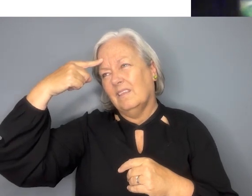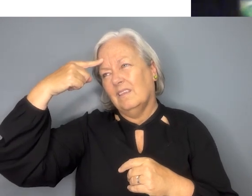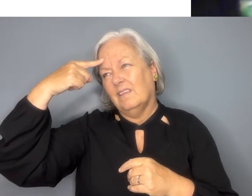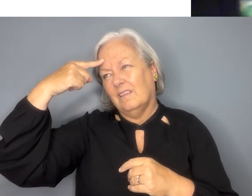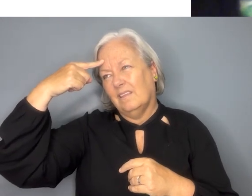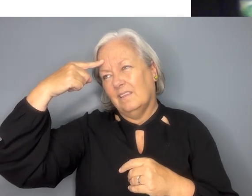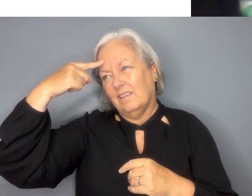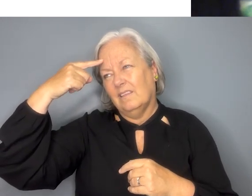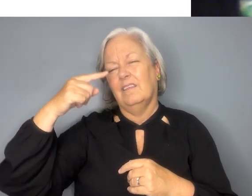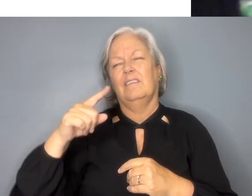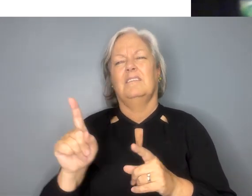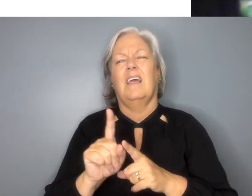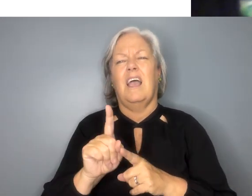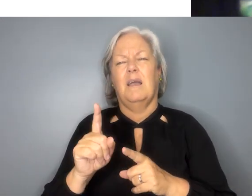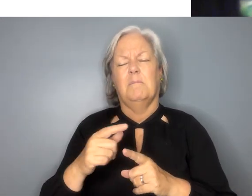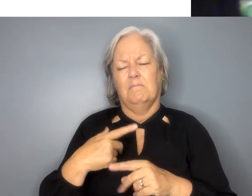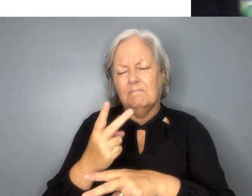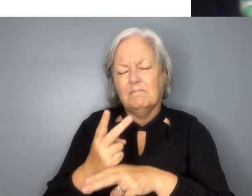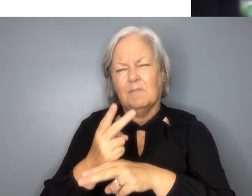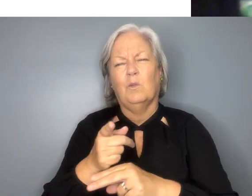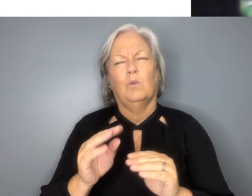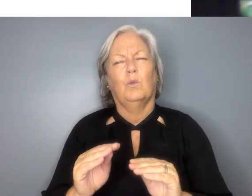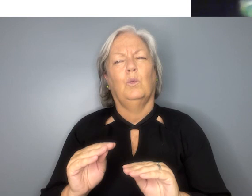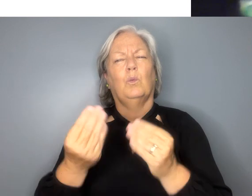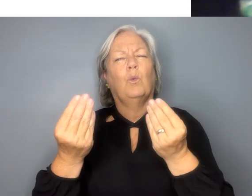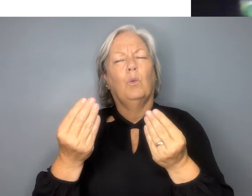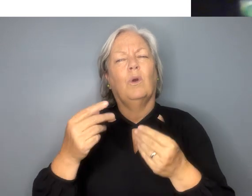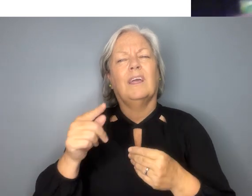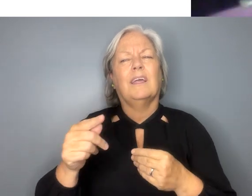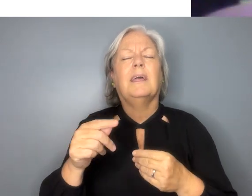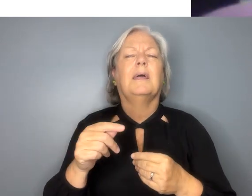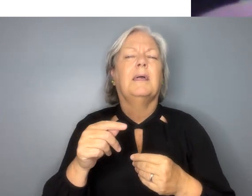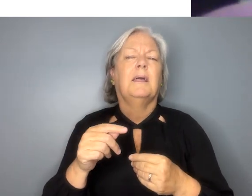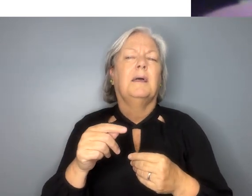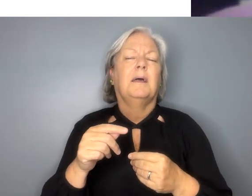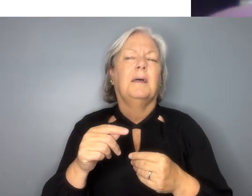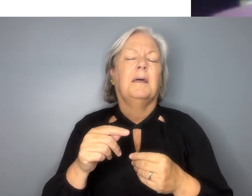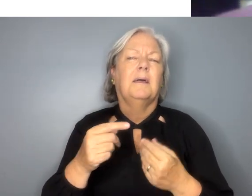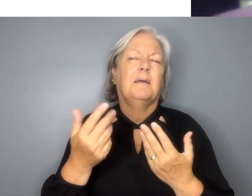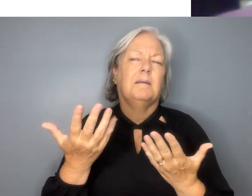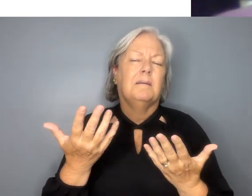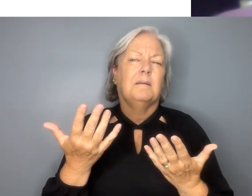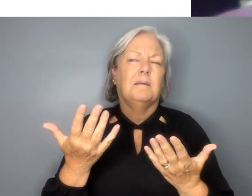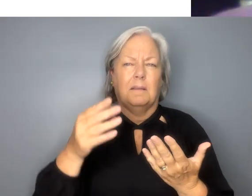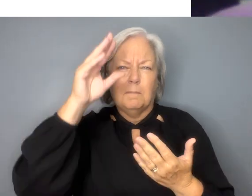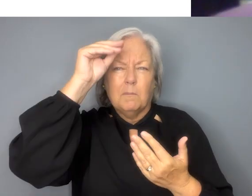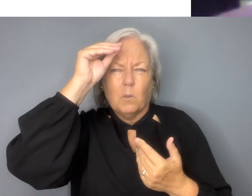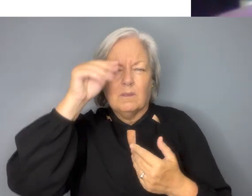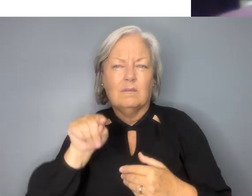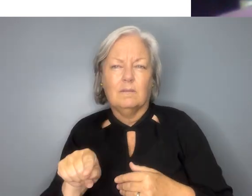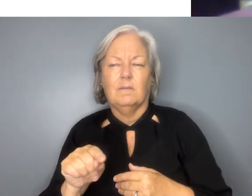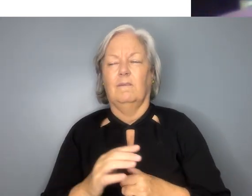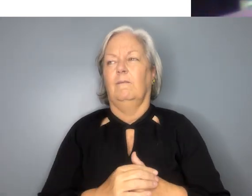after white young boys, and a lot of what we think of when